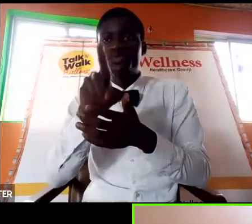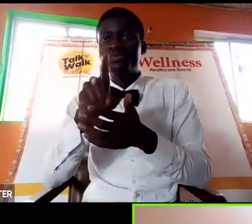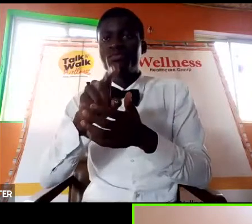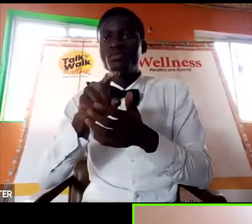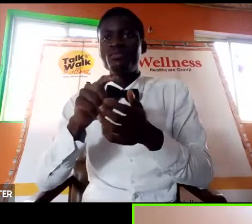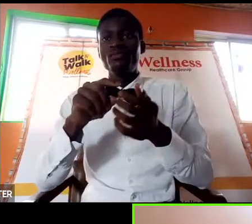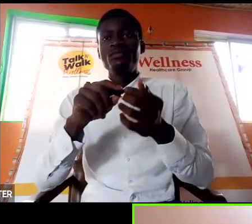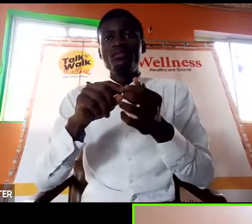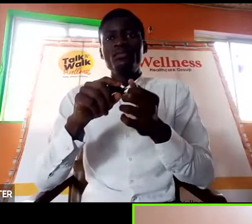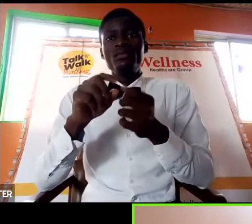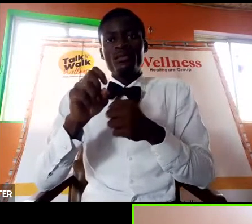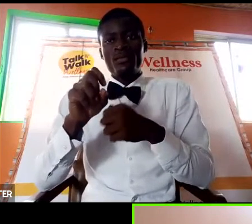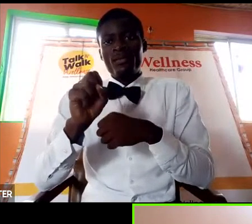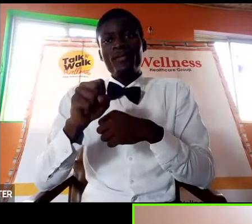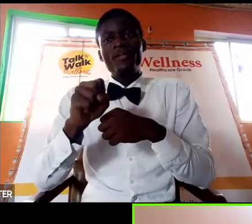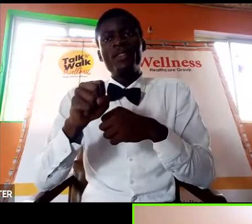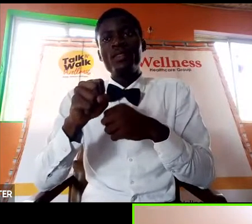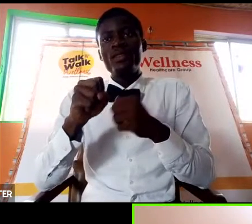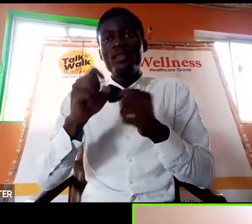So that could be a very